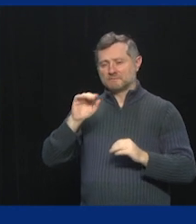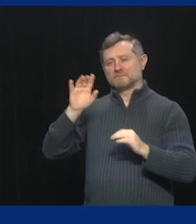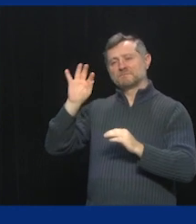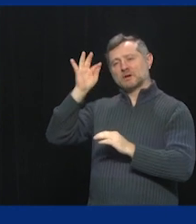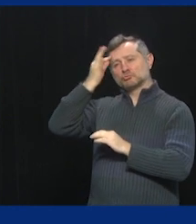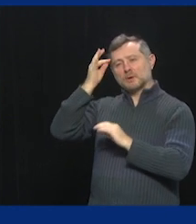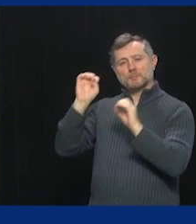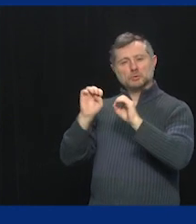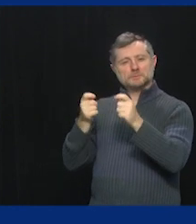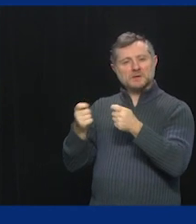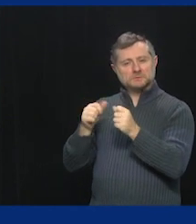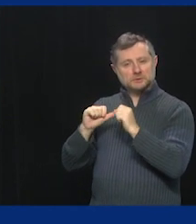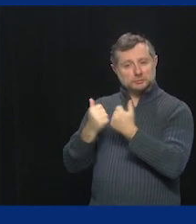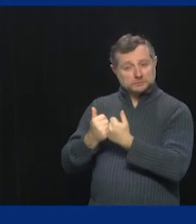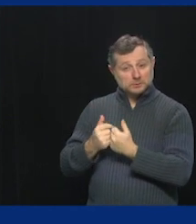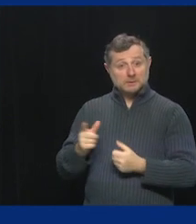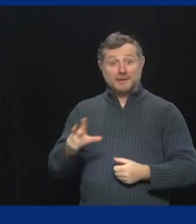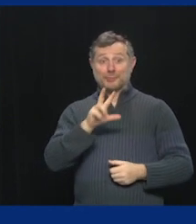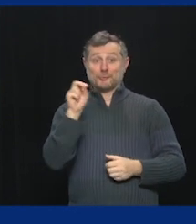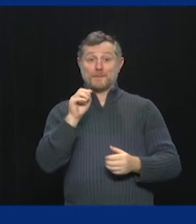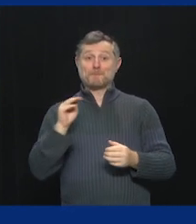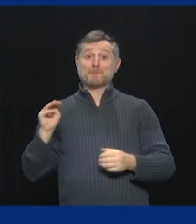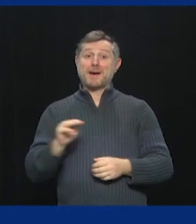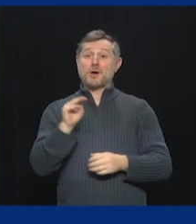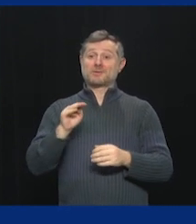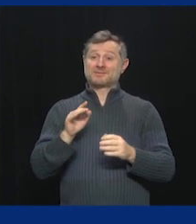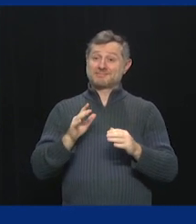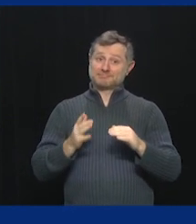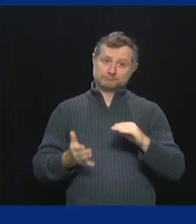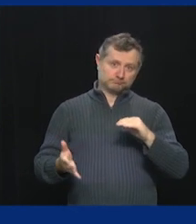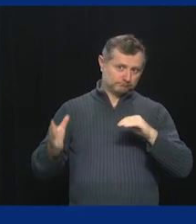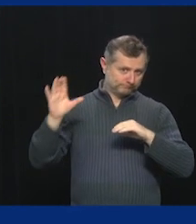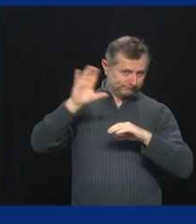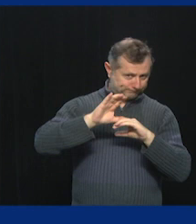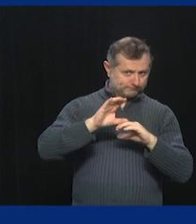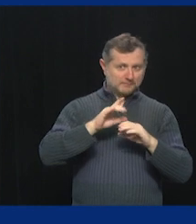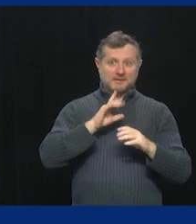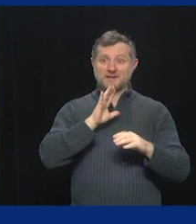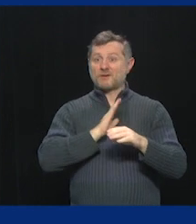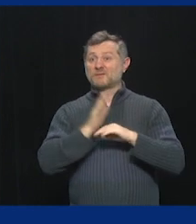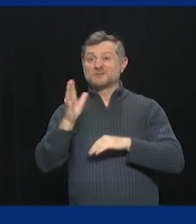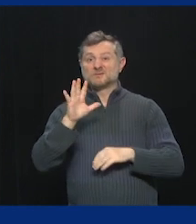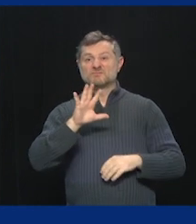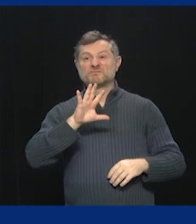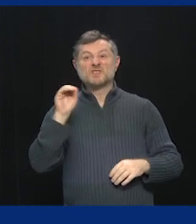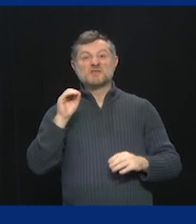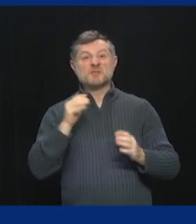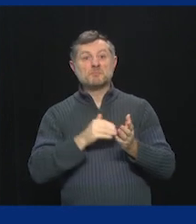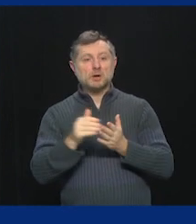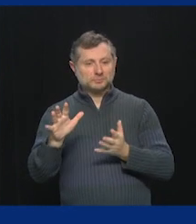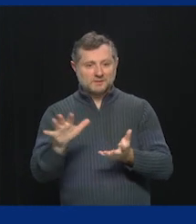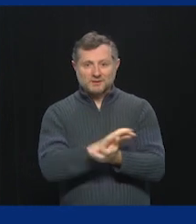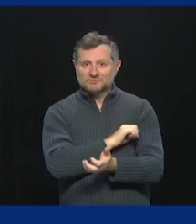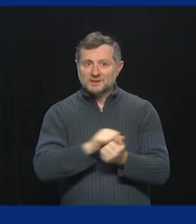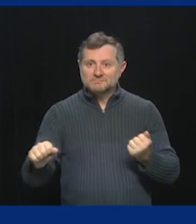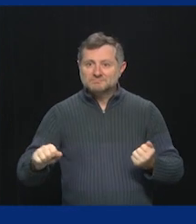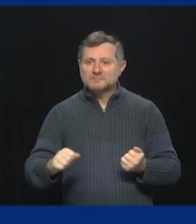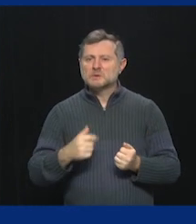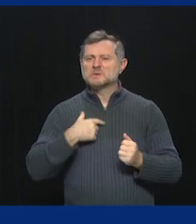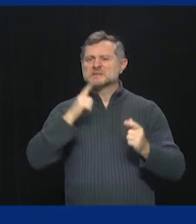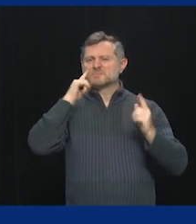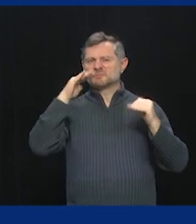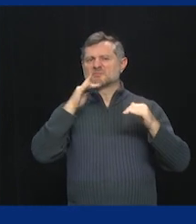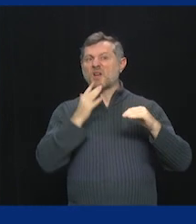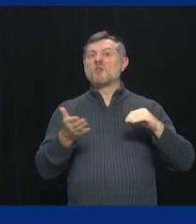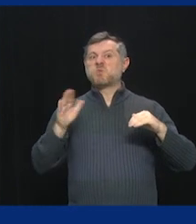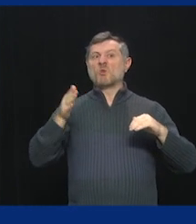us, that number, we shattered that number. We're at least $50 million in damages, and we'd anticipate the numbers to go up, but that